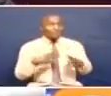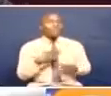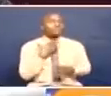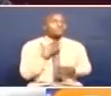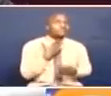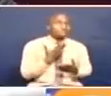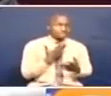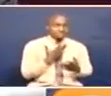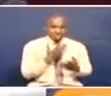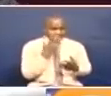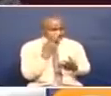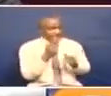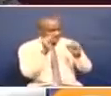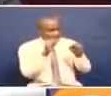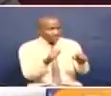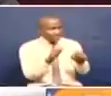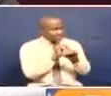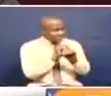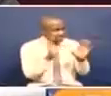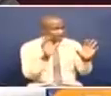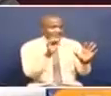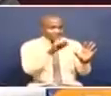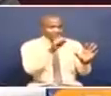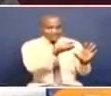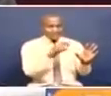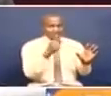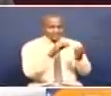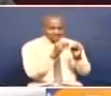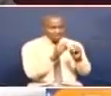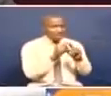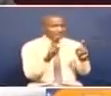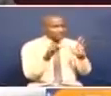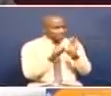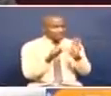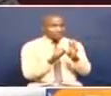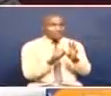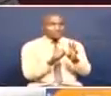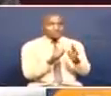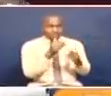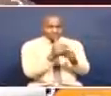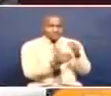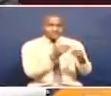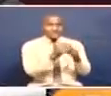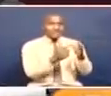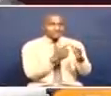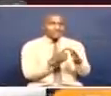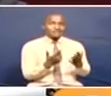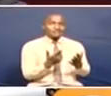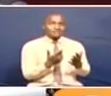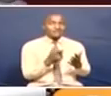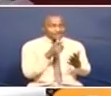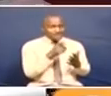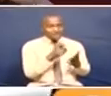could be discerned, and it was clear that yes, these are the numbers, but the problem is the procedures. Yeah. Then that becomes the